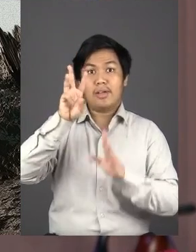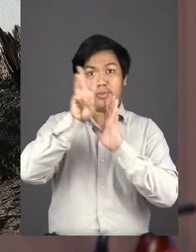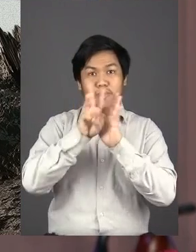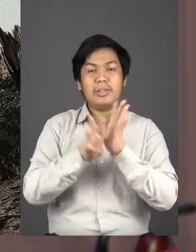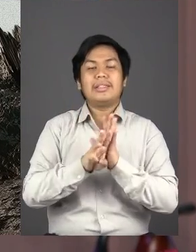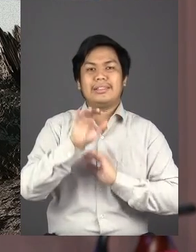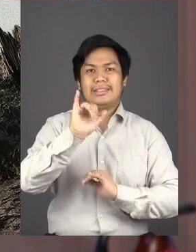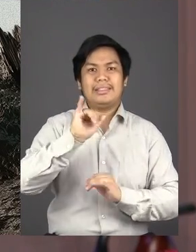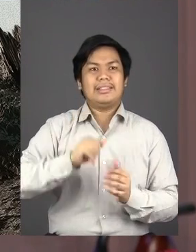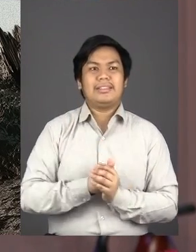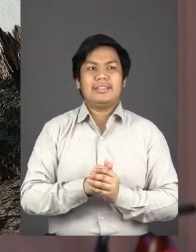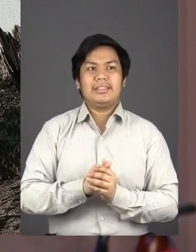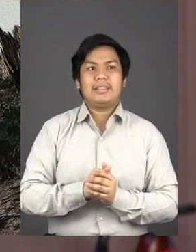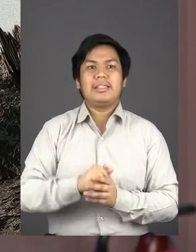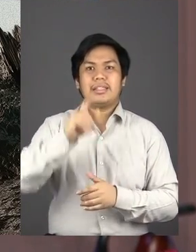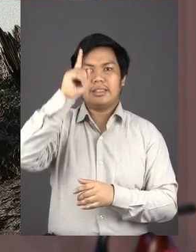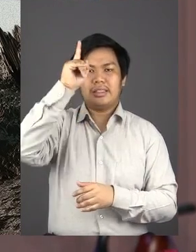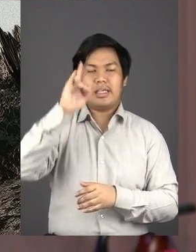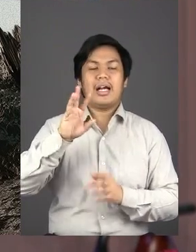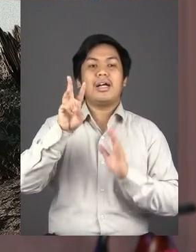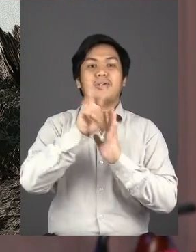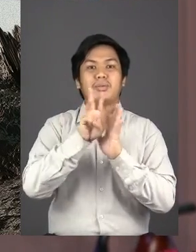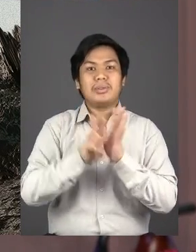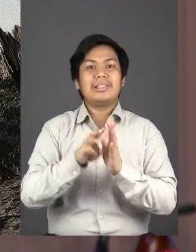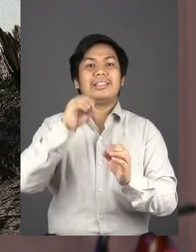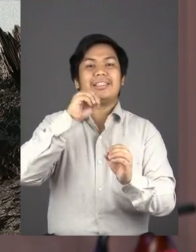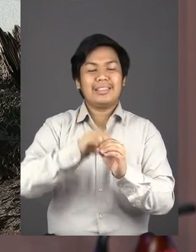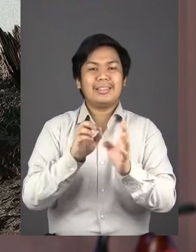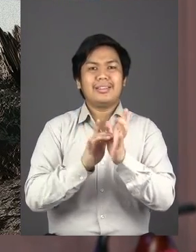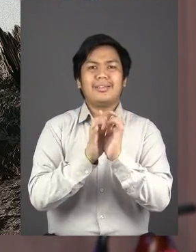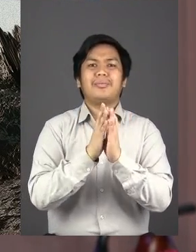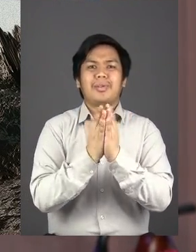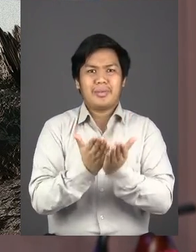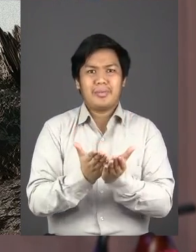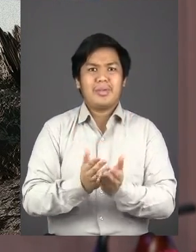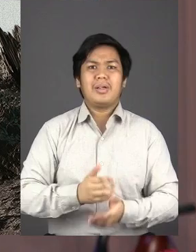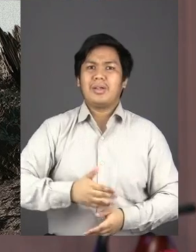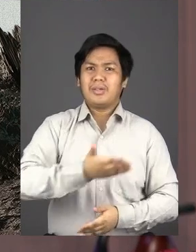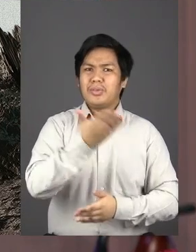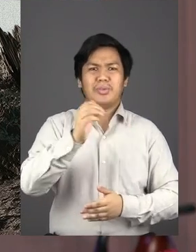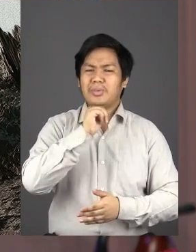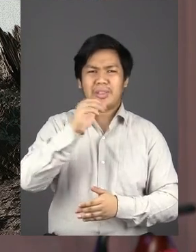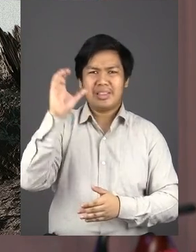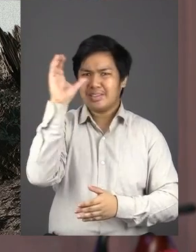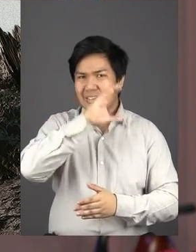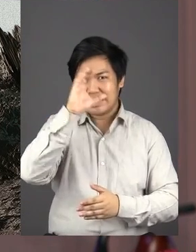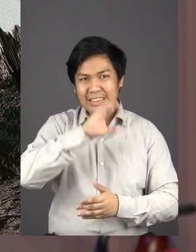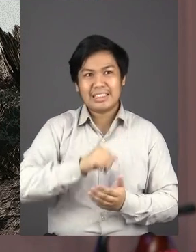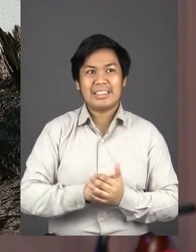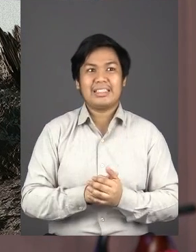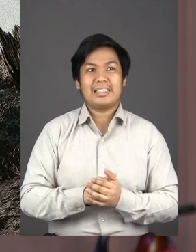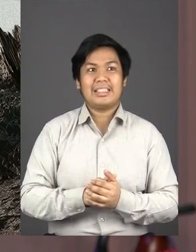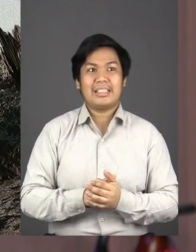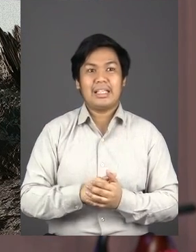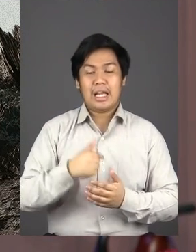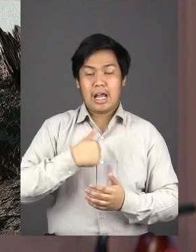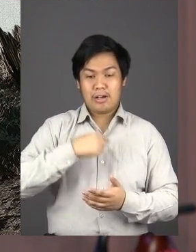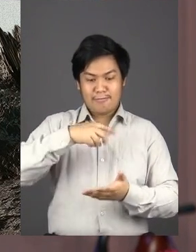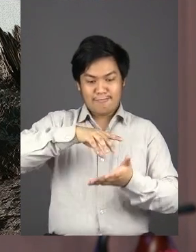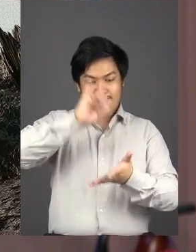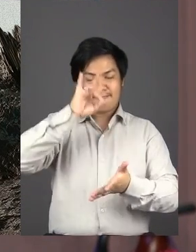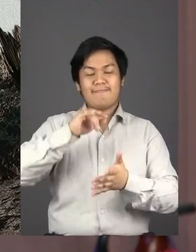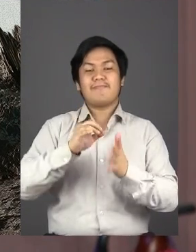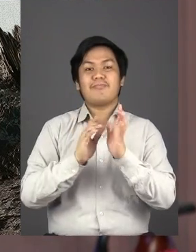So ang will ng Panginoon, mga kapatid, nasa Bible. Hindi nyo kailangan hanapin. Nakuha ko po ito sa MacArthur Study Bible.